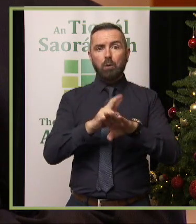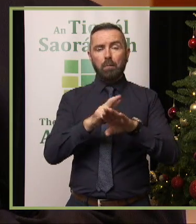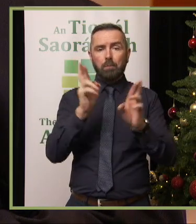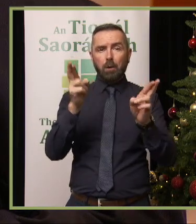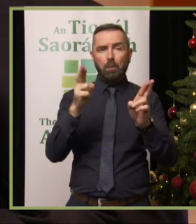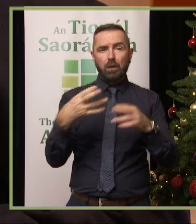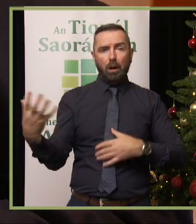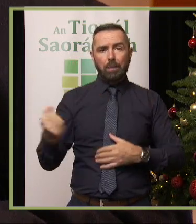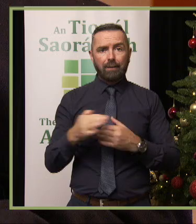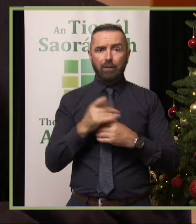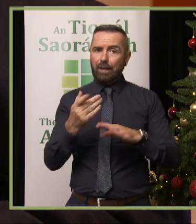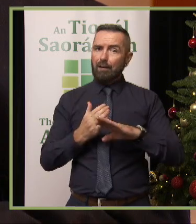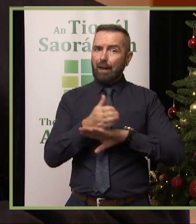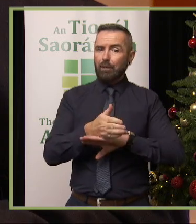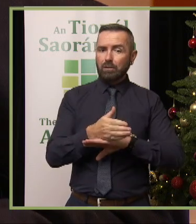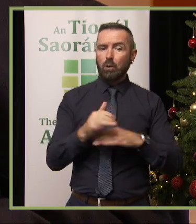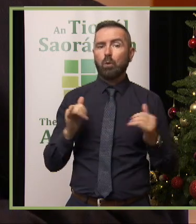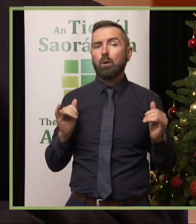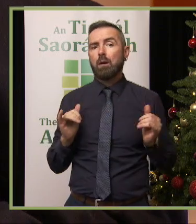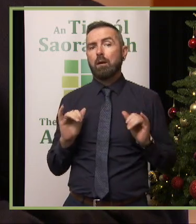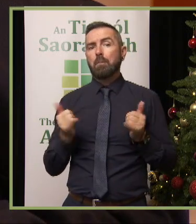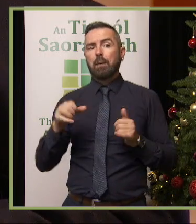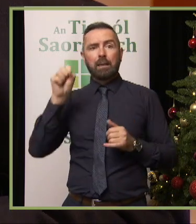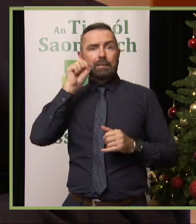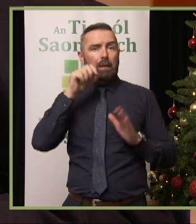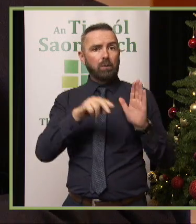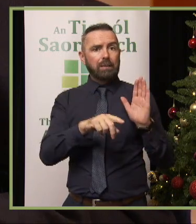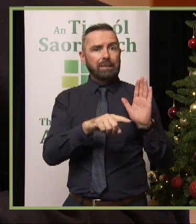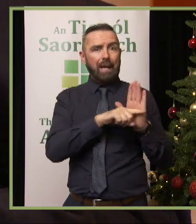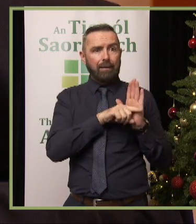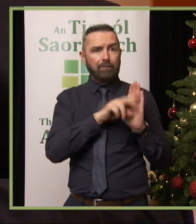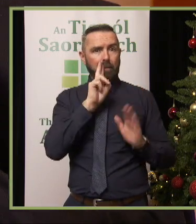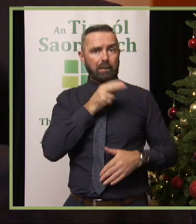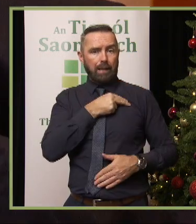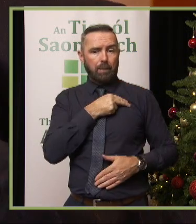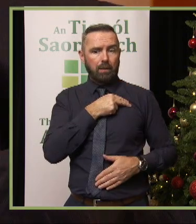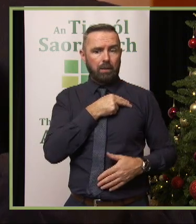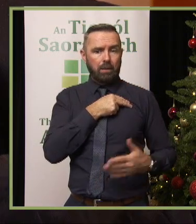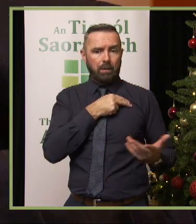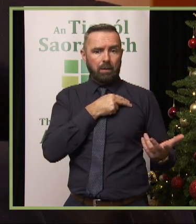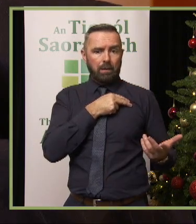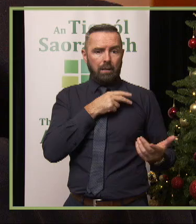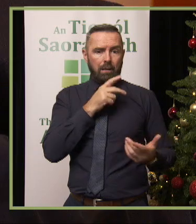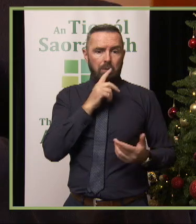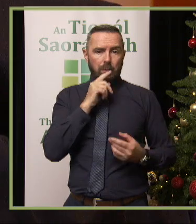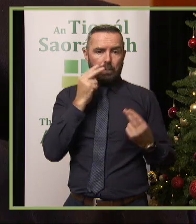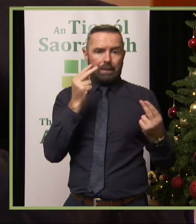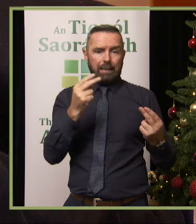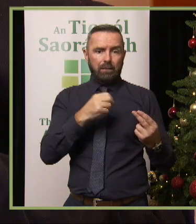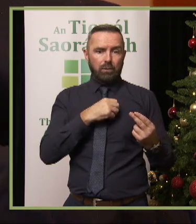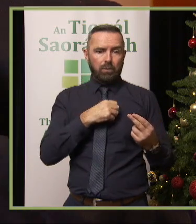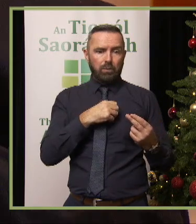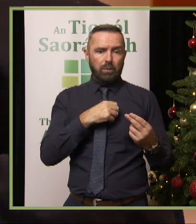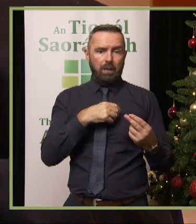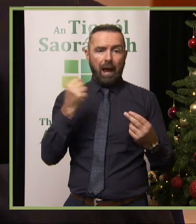their efforts. So it may actually sound a bit negative, but we need to be a little bit radical, and we need to engender some